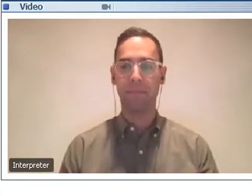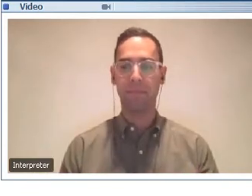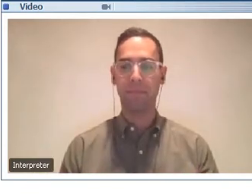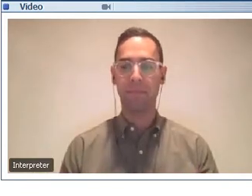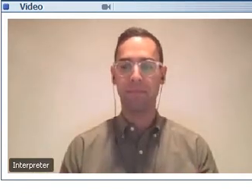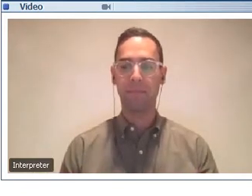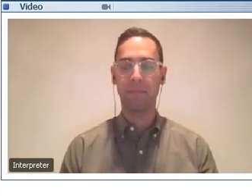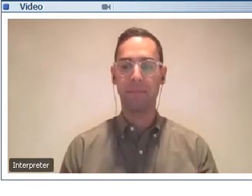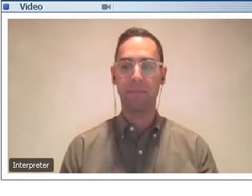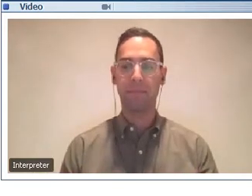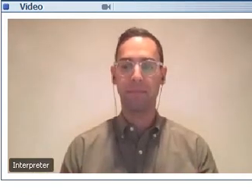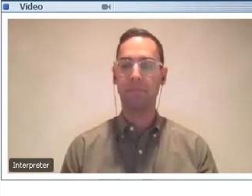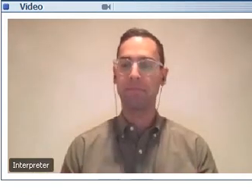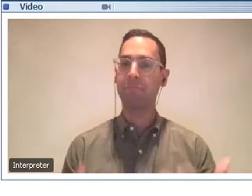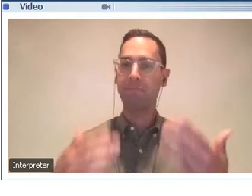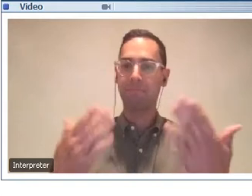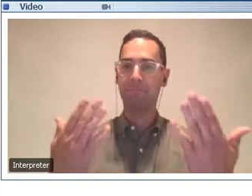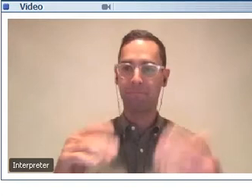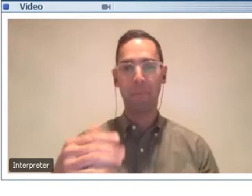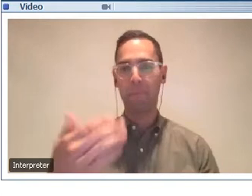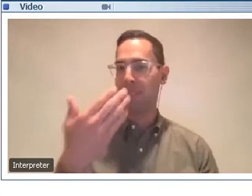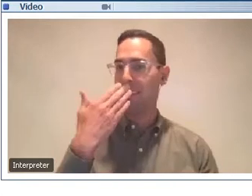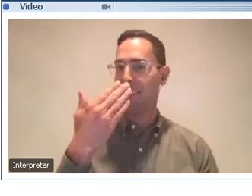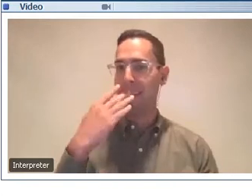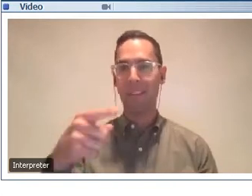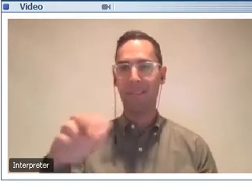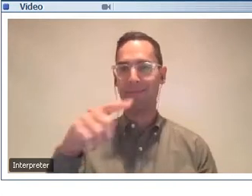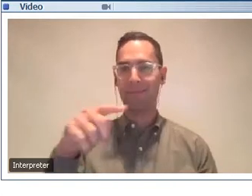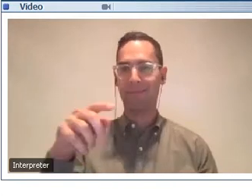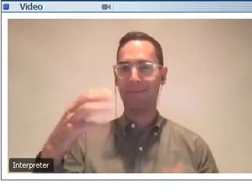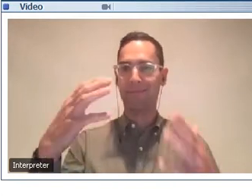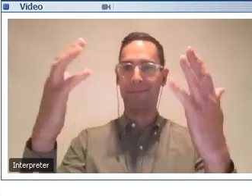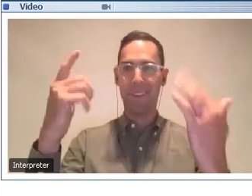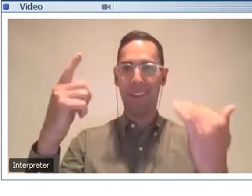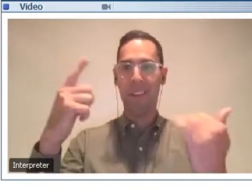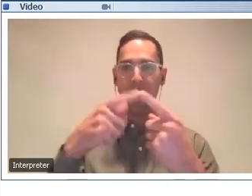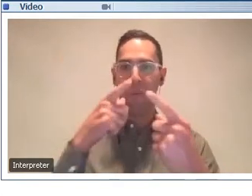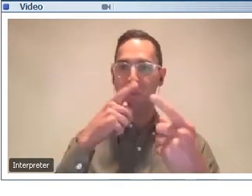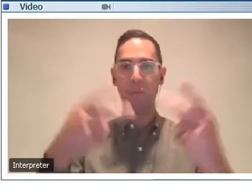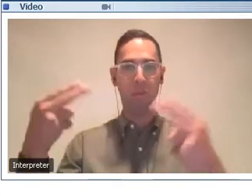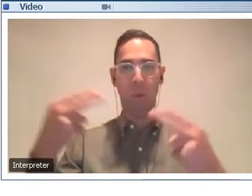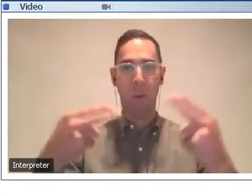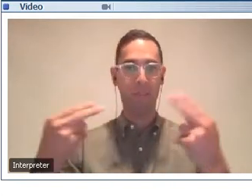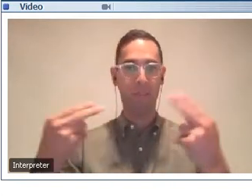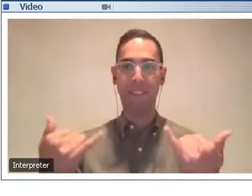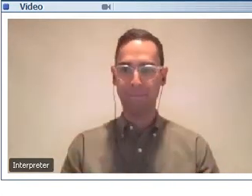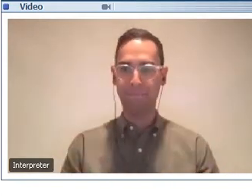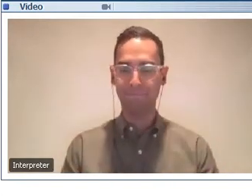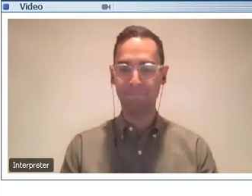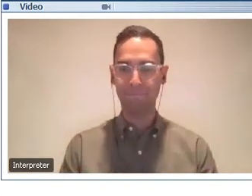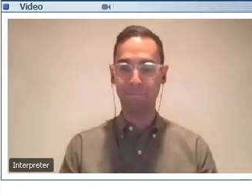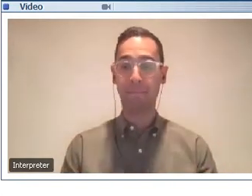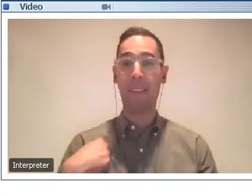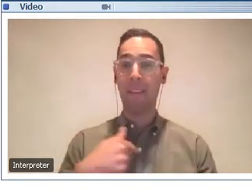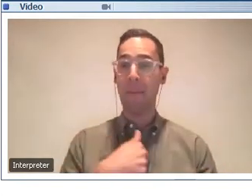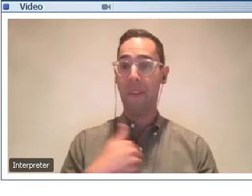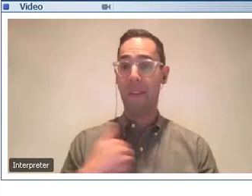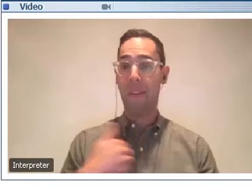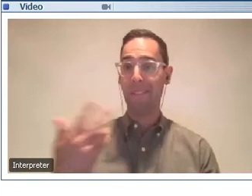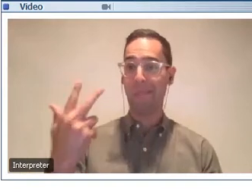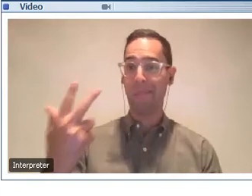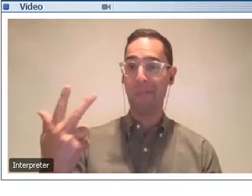So again, thank you so much to everybody for joining today's webinar. I'm so excited that we have three amazing presenters who are joining